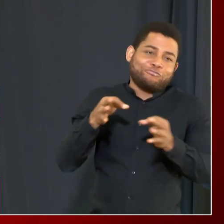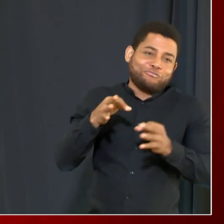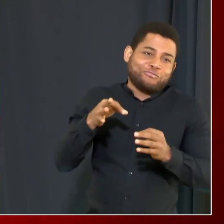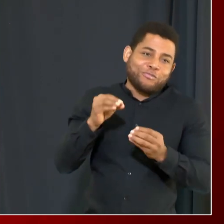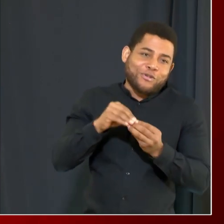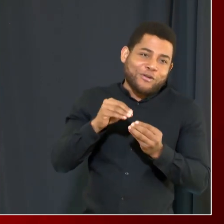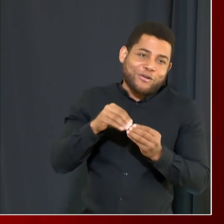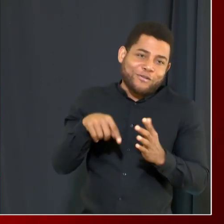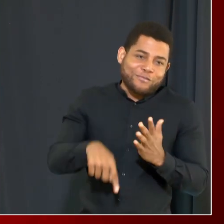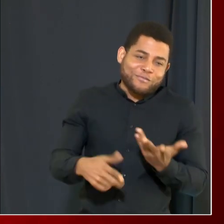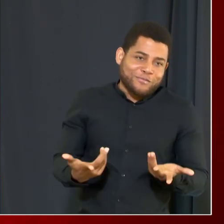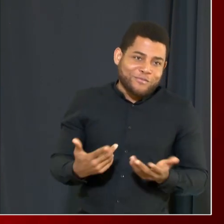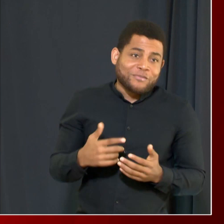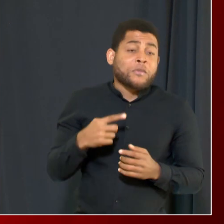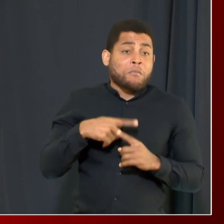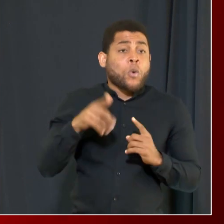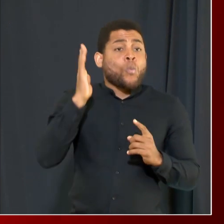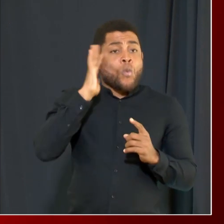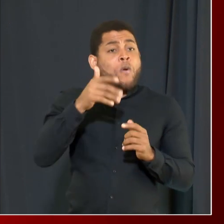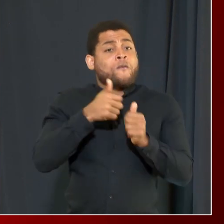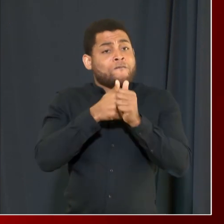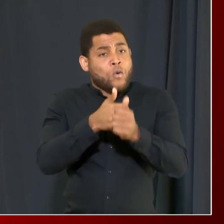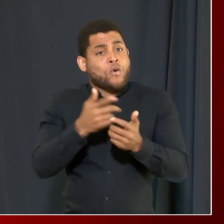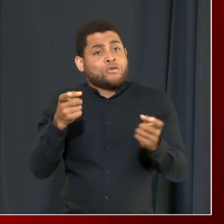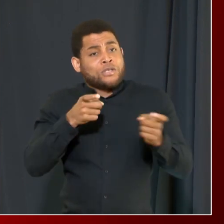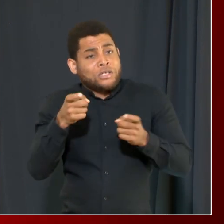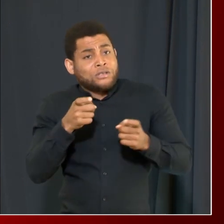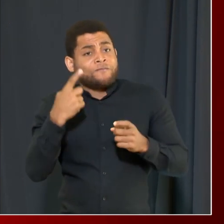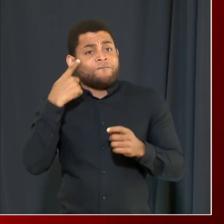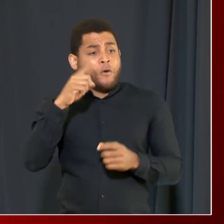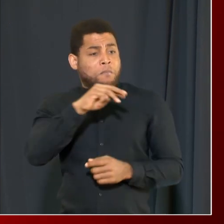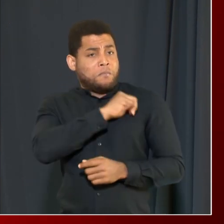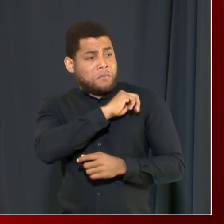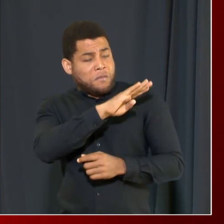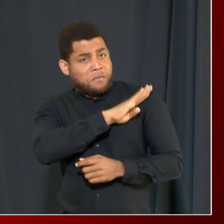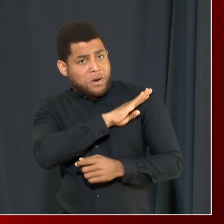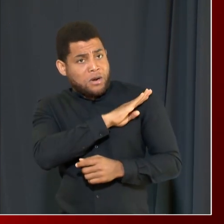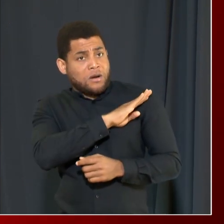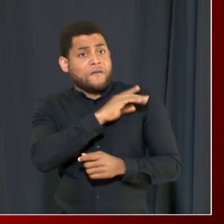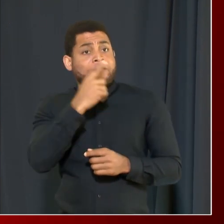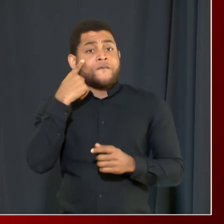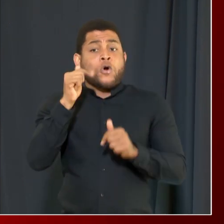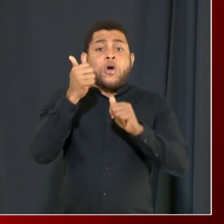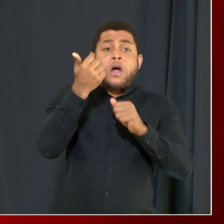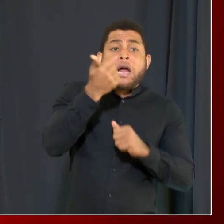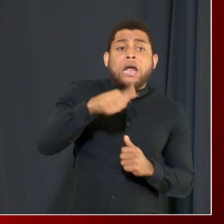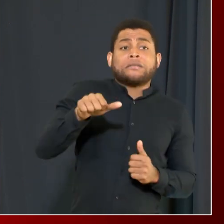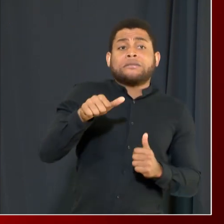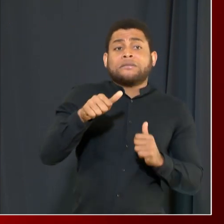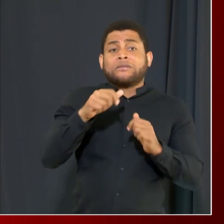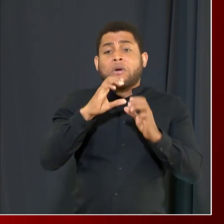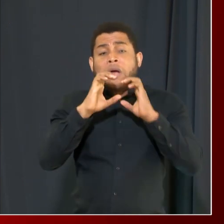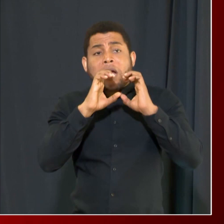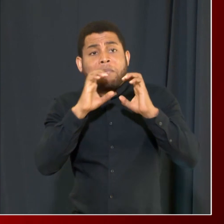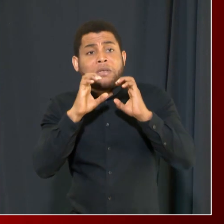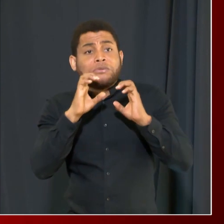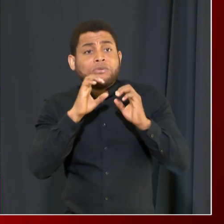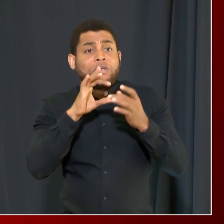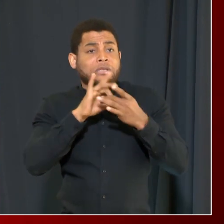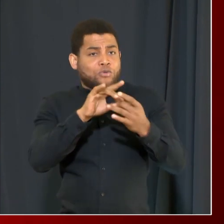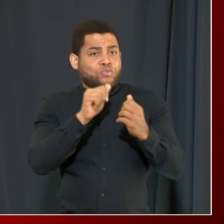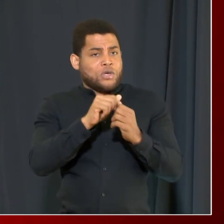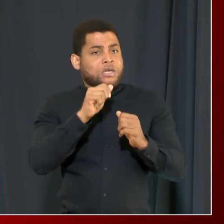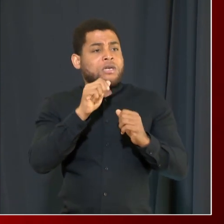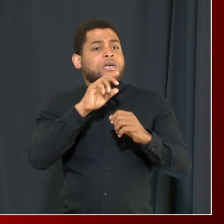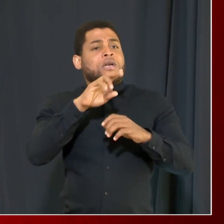follow the directions of the mayor when it comes to any conversations around the National Guard. I